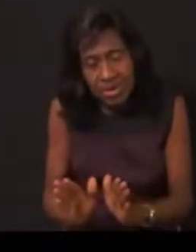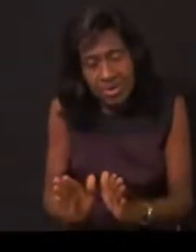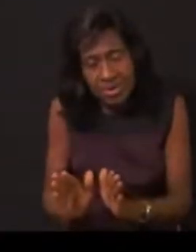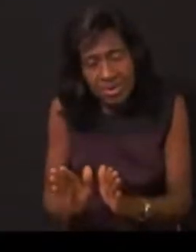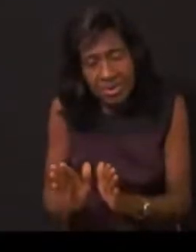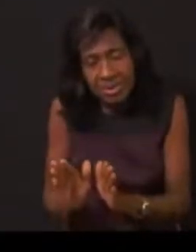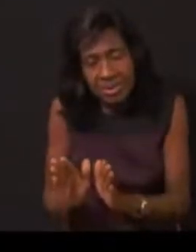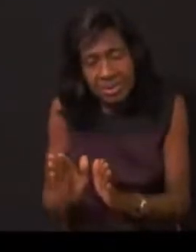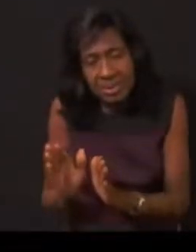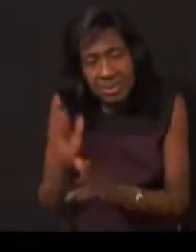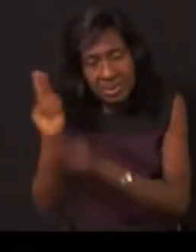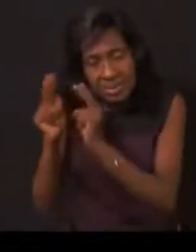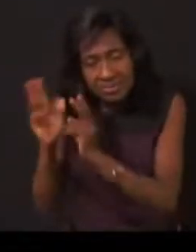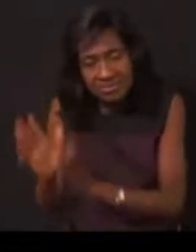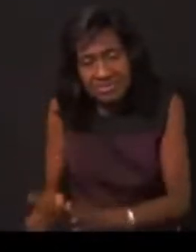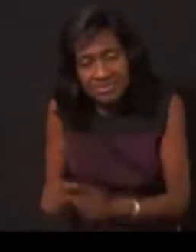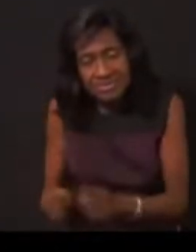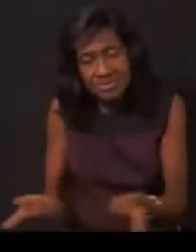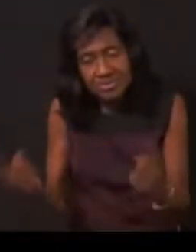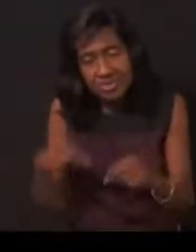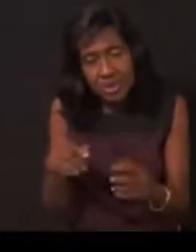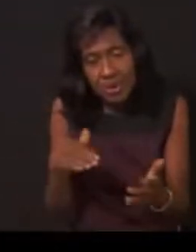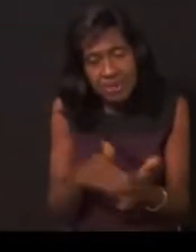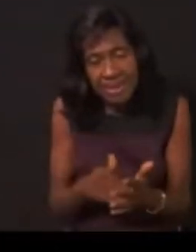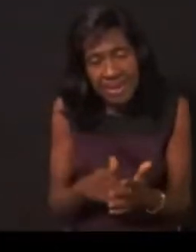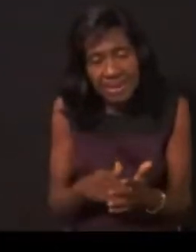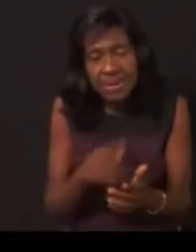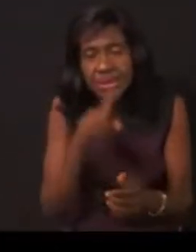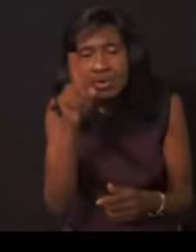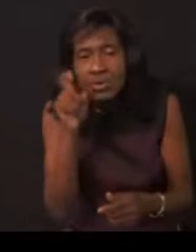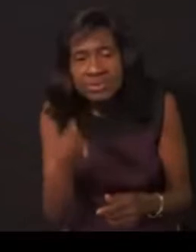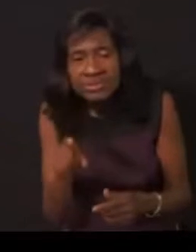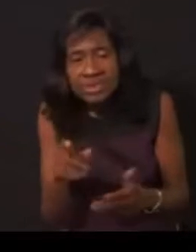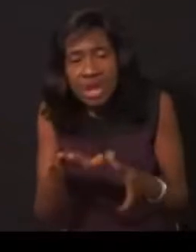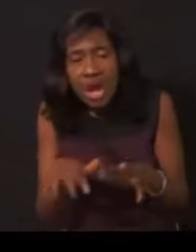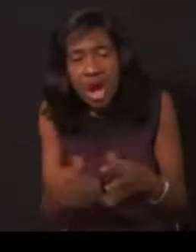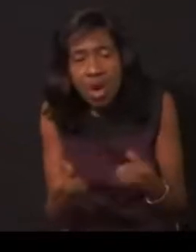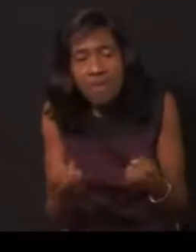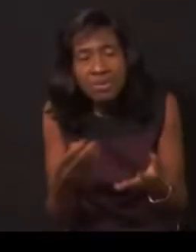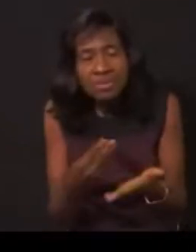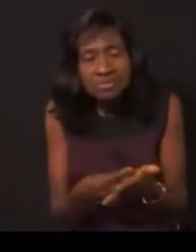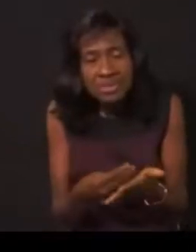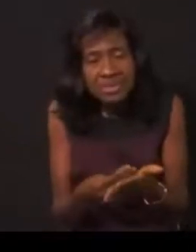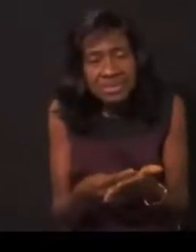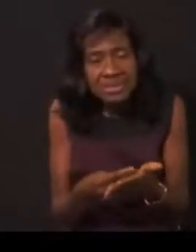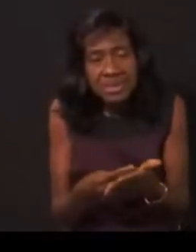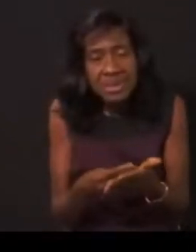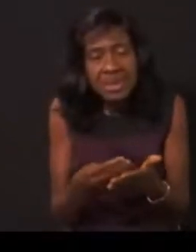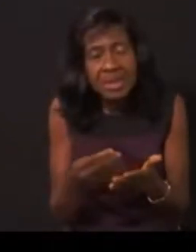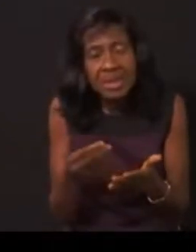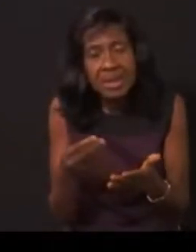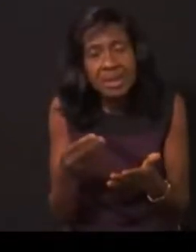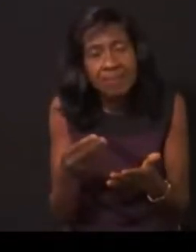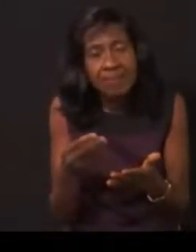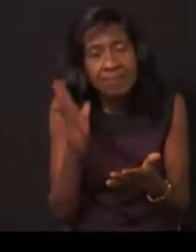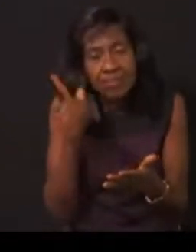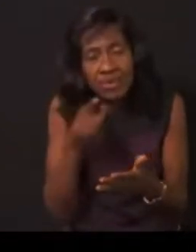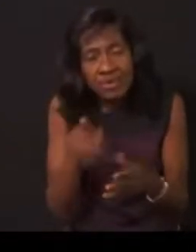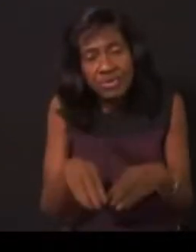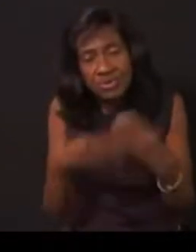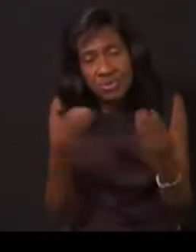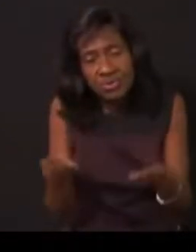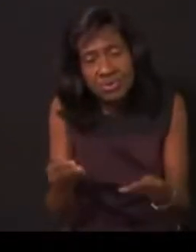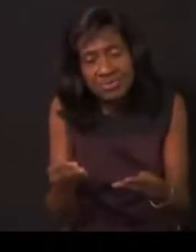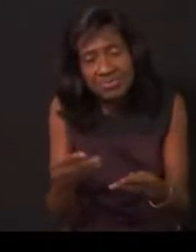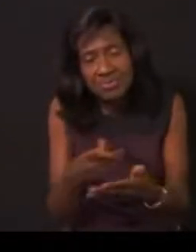money has your government earmarked for the humanitarian support? How will people be able to access this money? And for